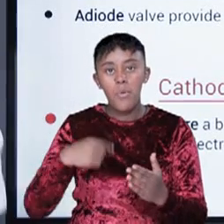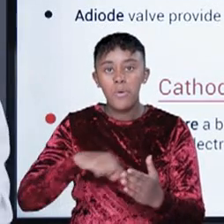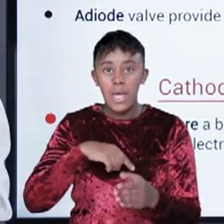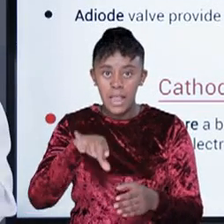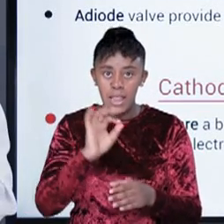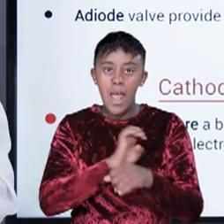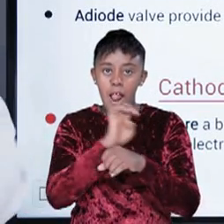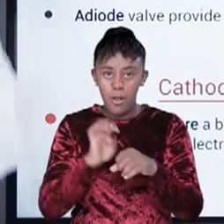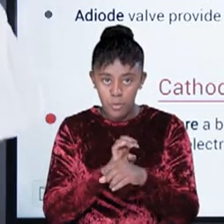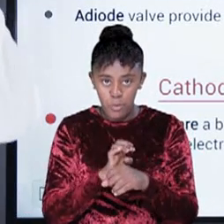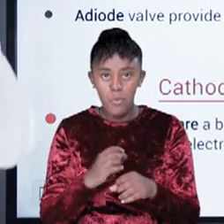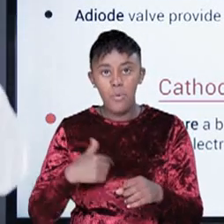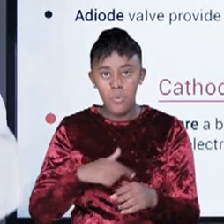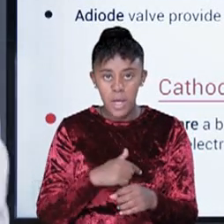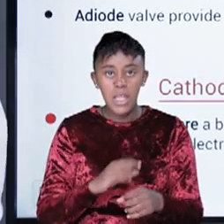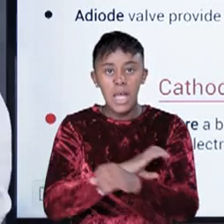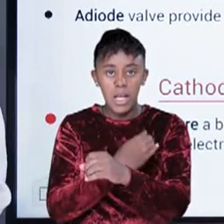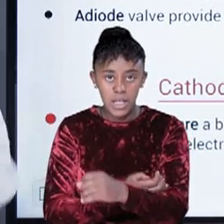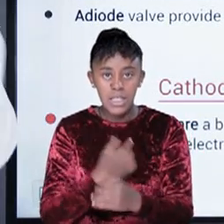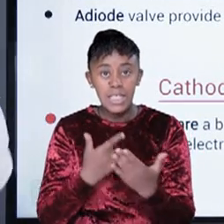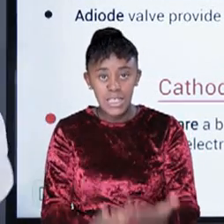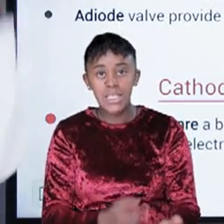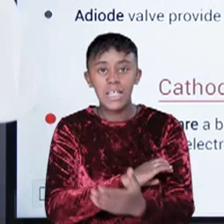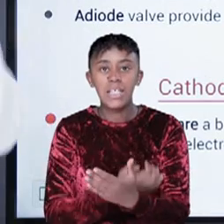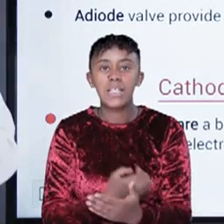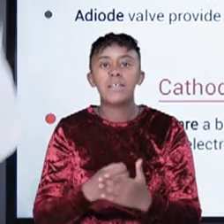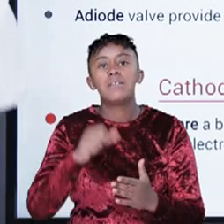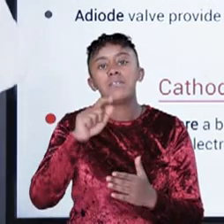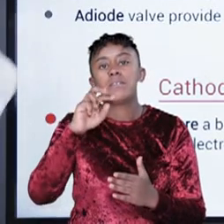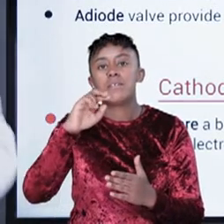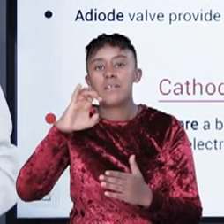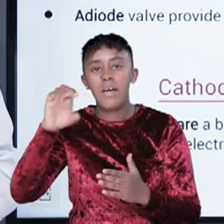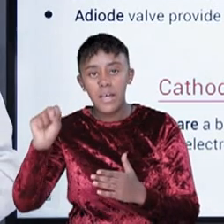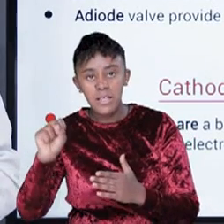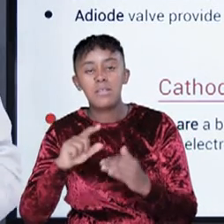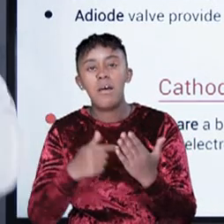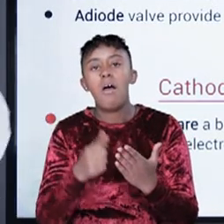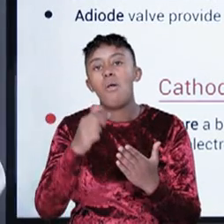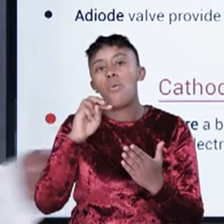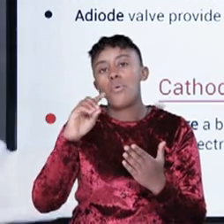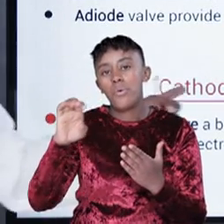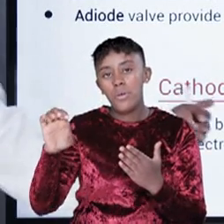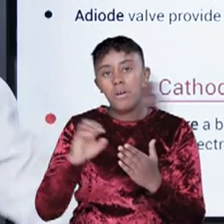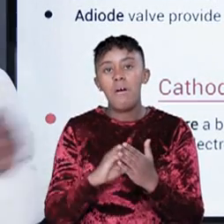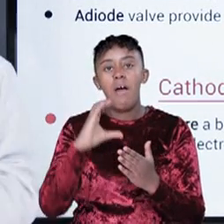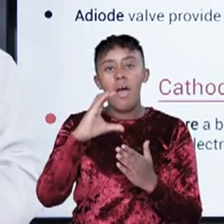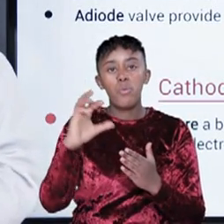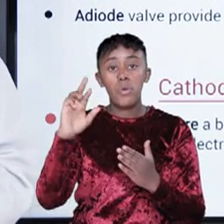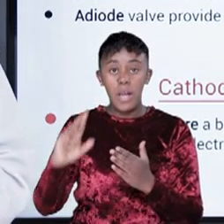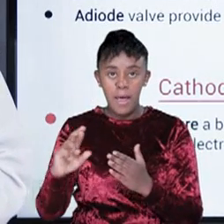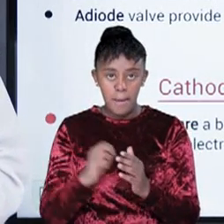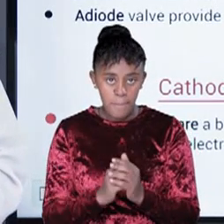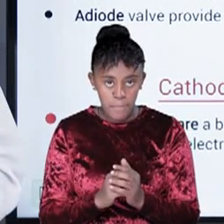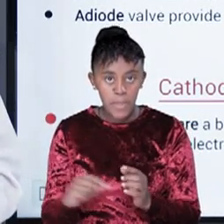get electron as well as we get the energy. This energy strikes the anode surface to produce cathode